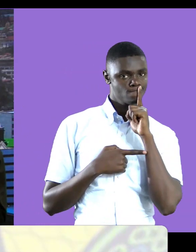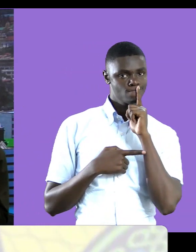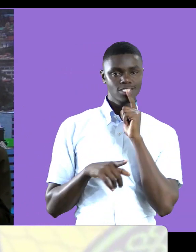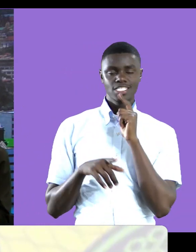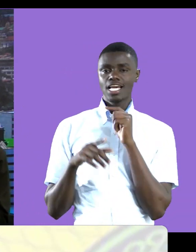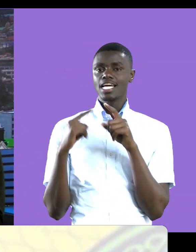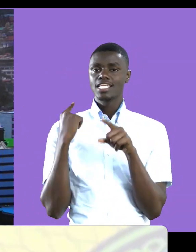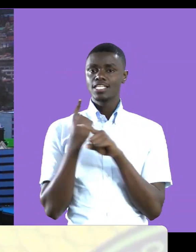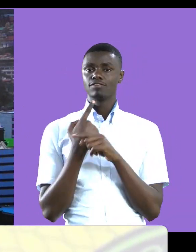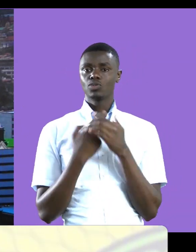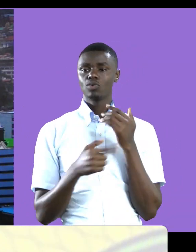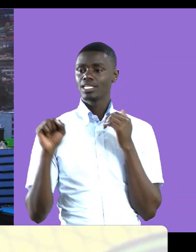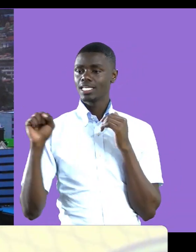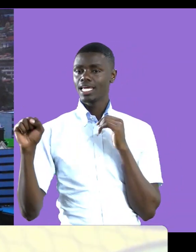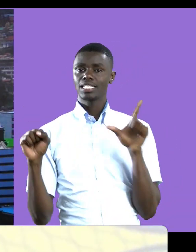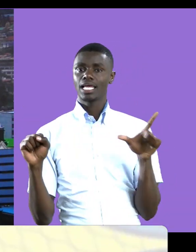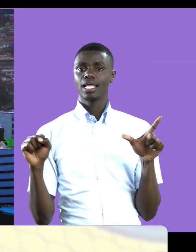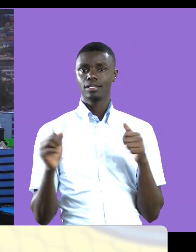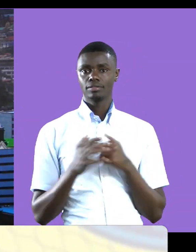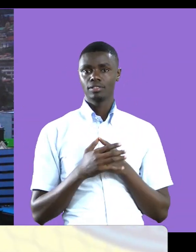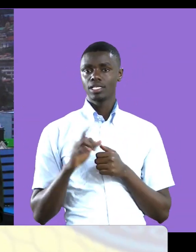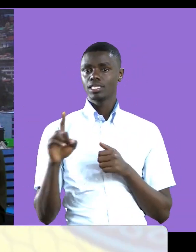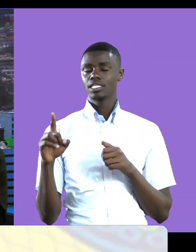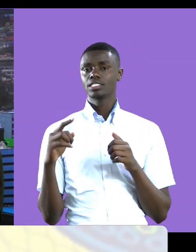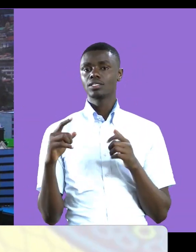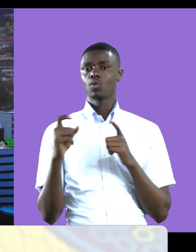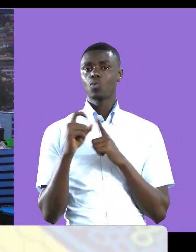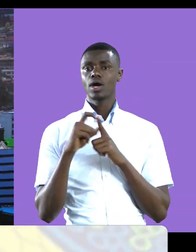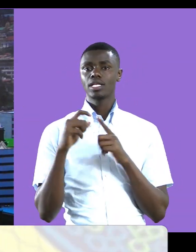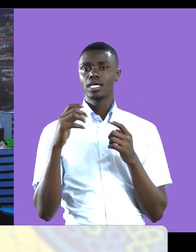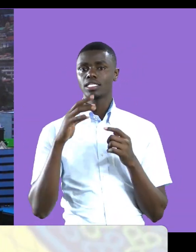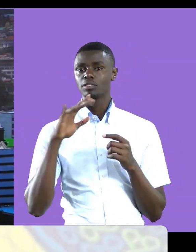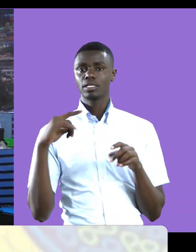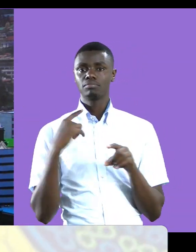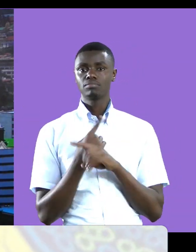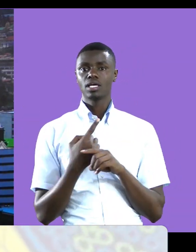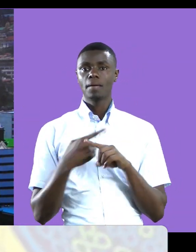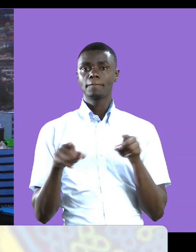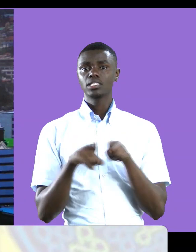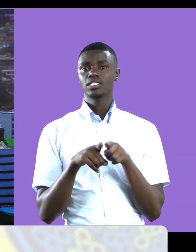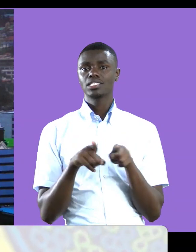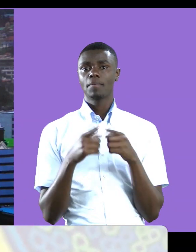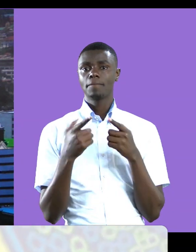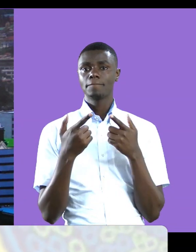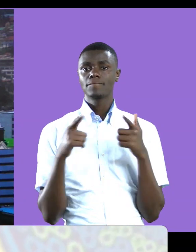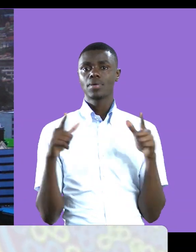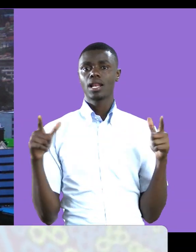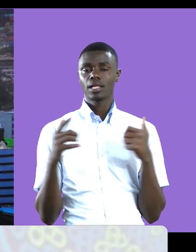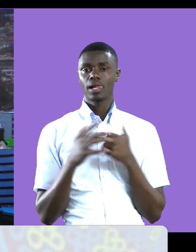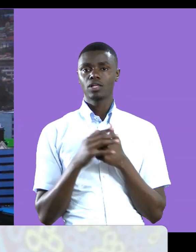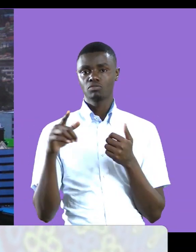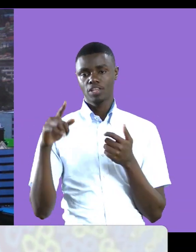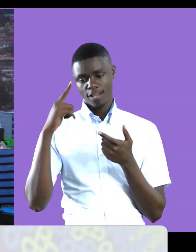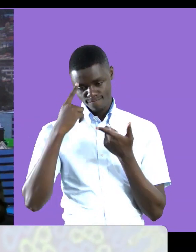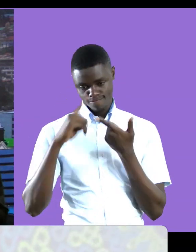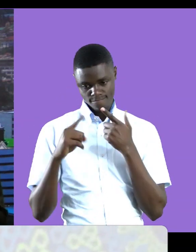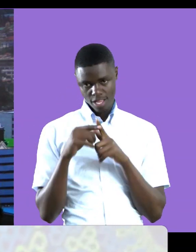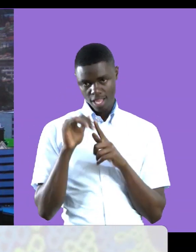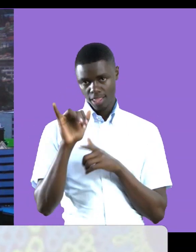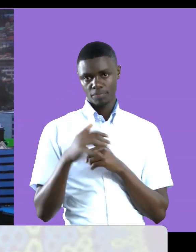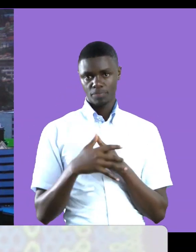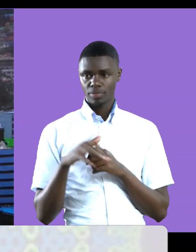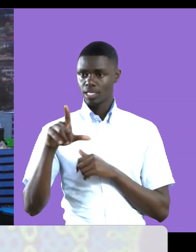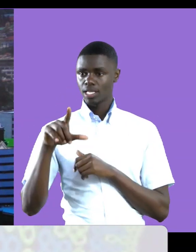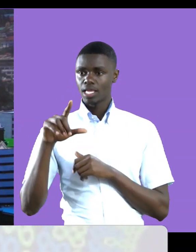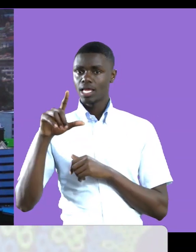Anasema. These words are spelled differently, but they have the same letters. Yes. So tafakari. Tafakari. Listen